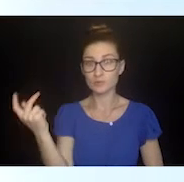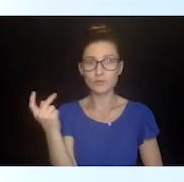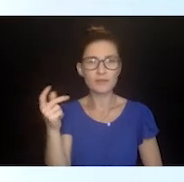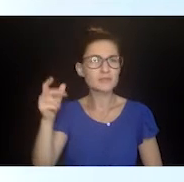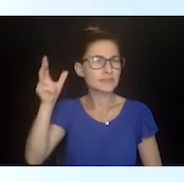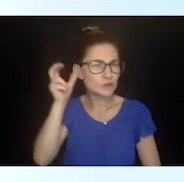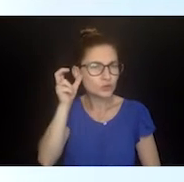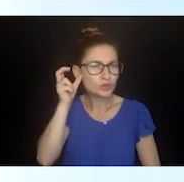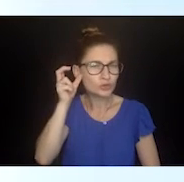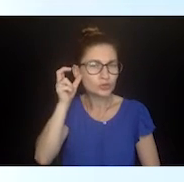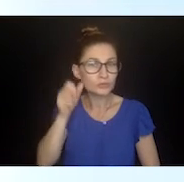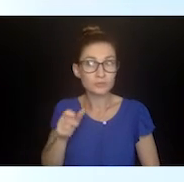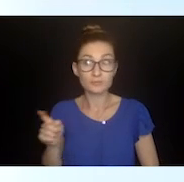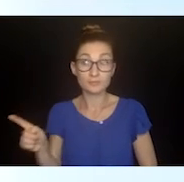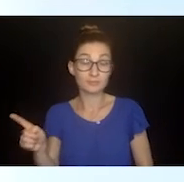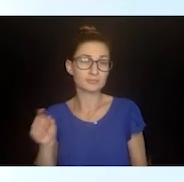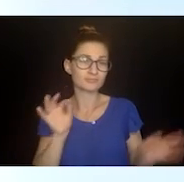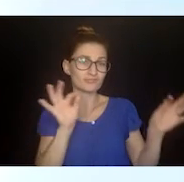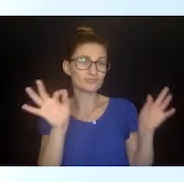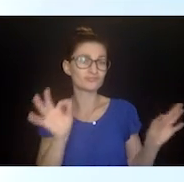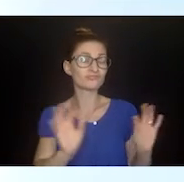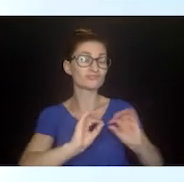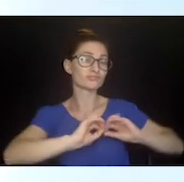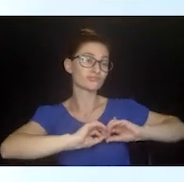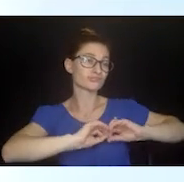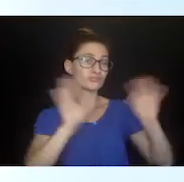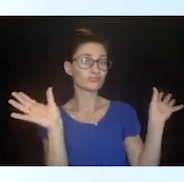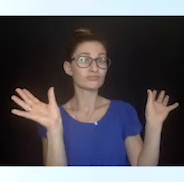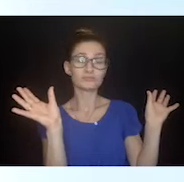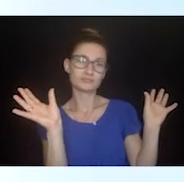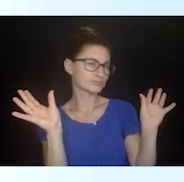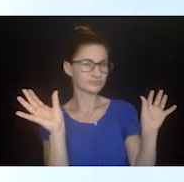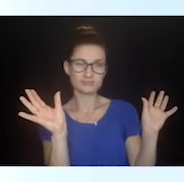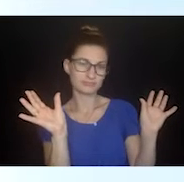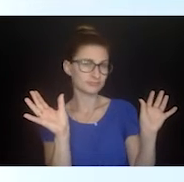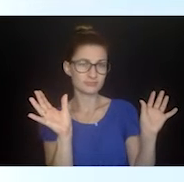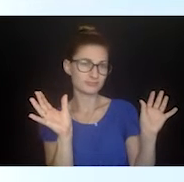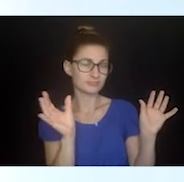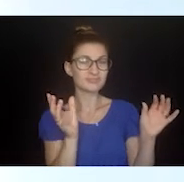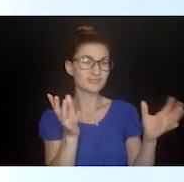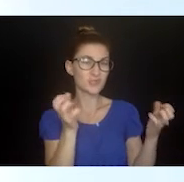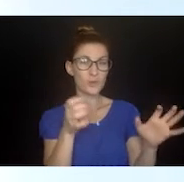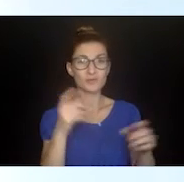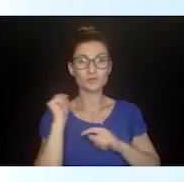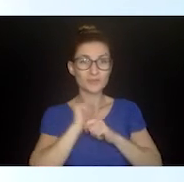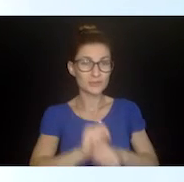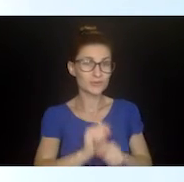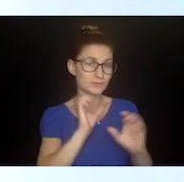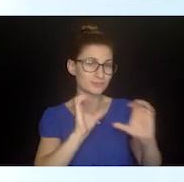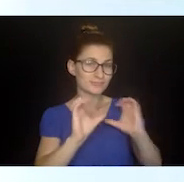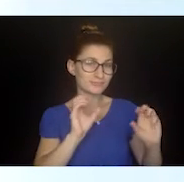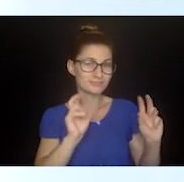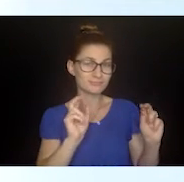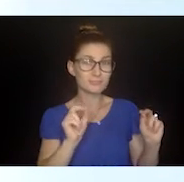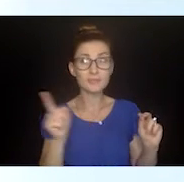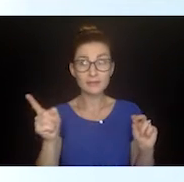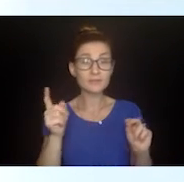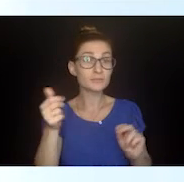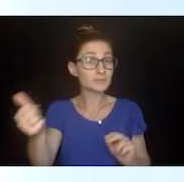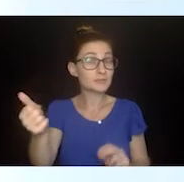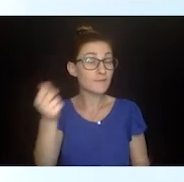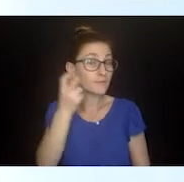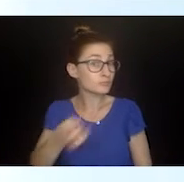And he made it clear that he didn't want to communicate in the most traditional ways. He even got a